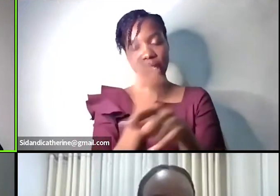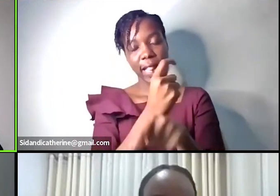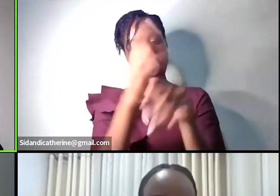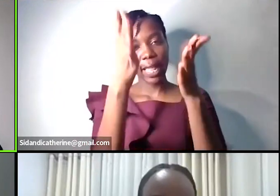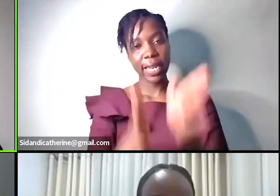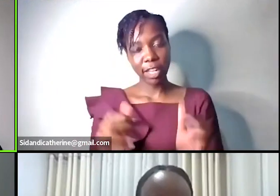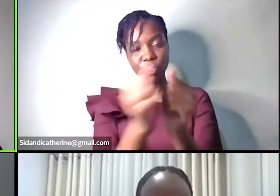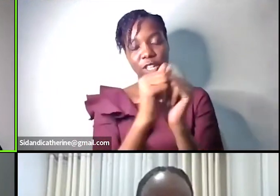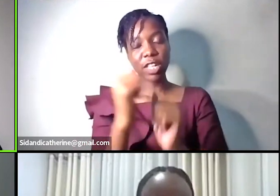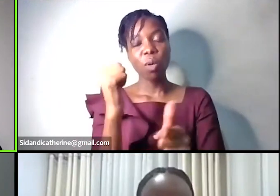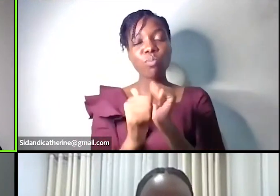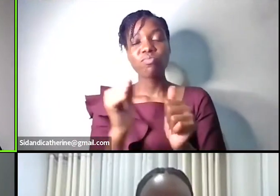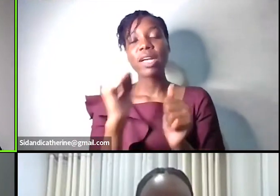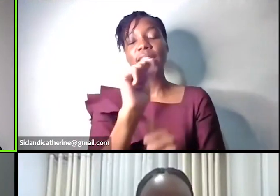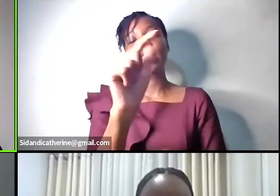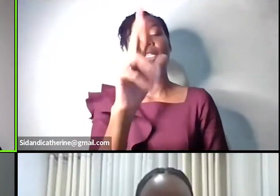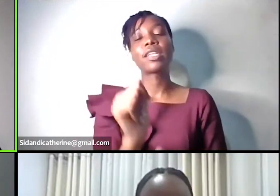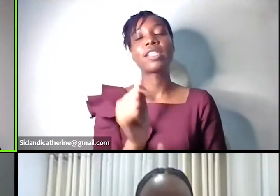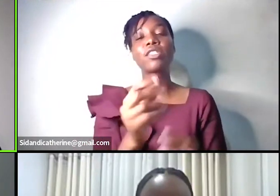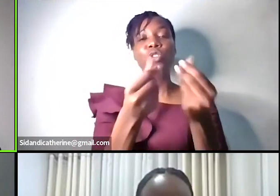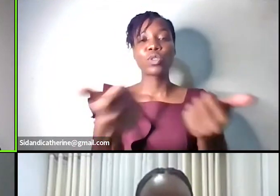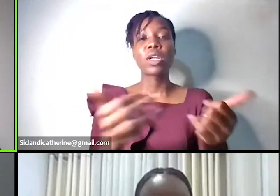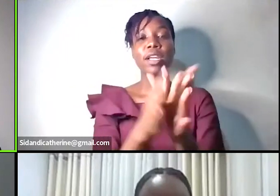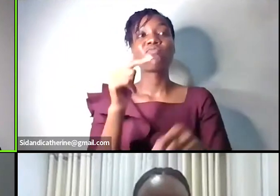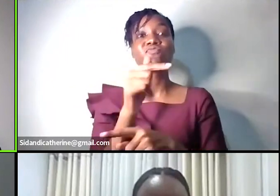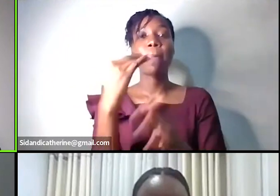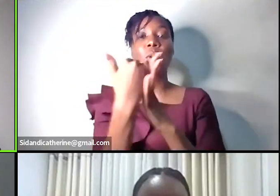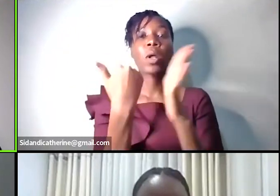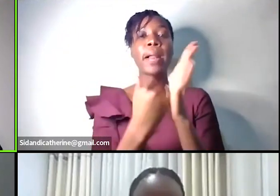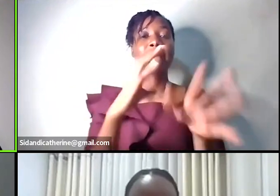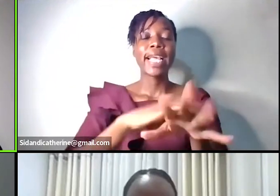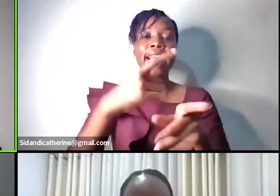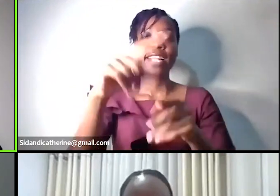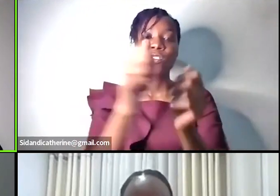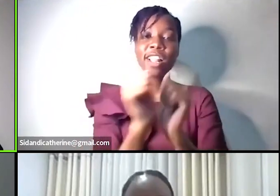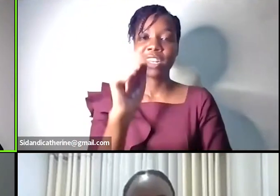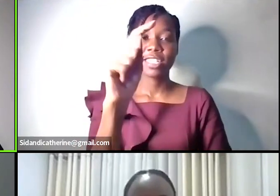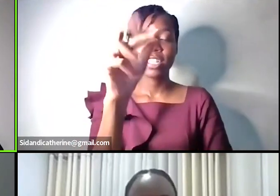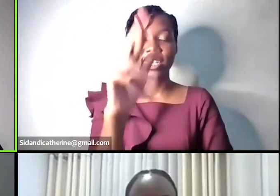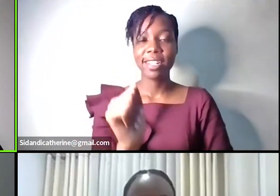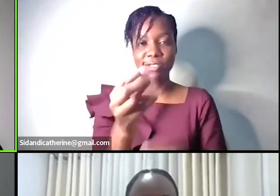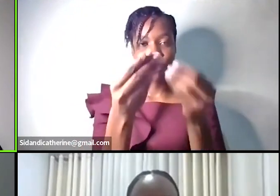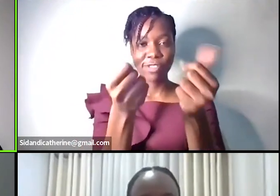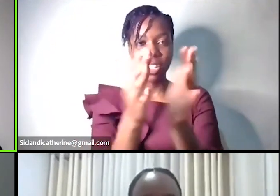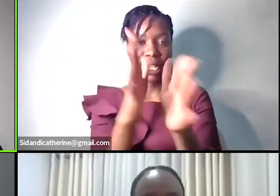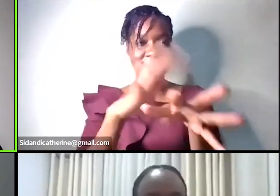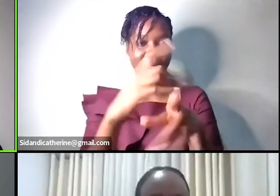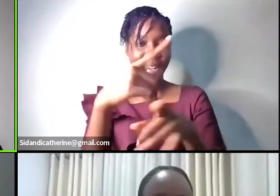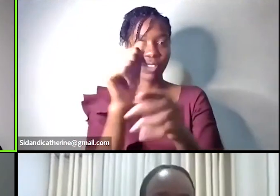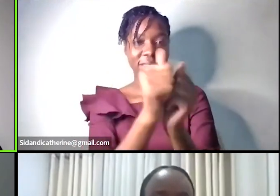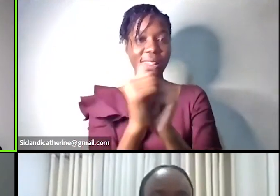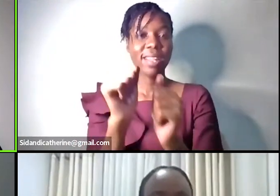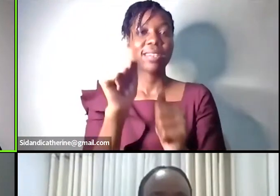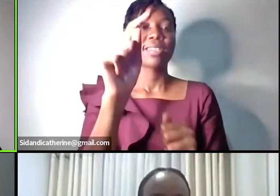tuned into a program we like to refer to as Get It Right with Atara Solutions. Now, Get It Right with Atara Solutions is a webinar